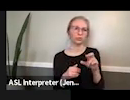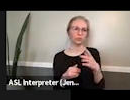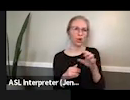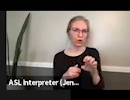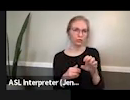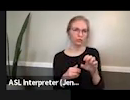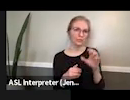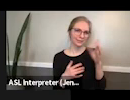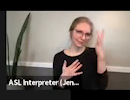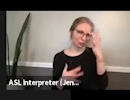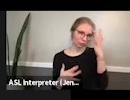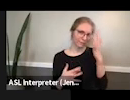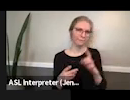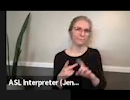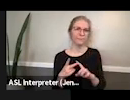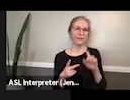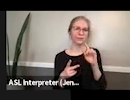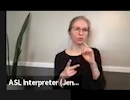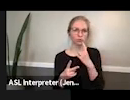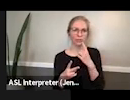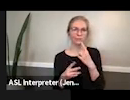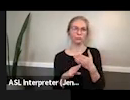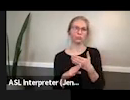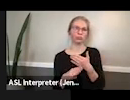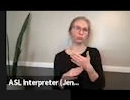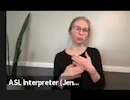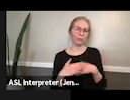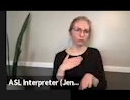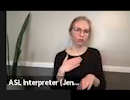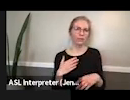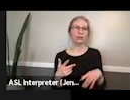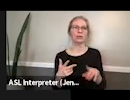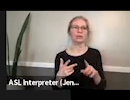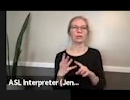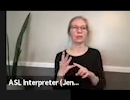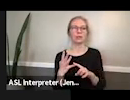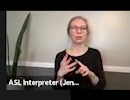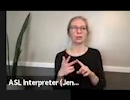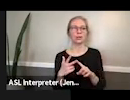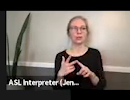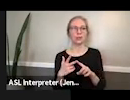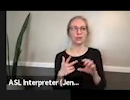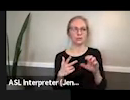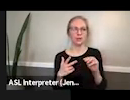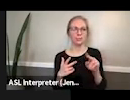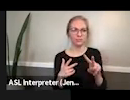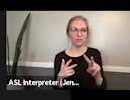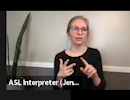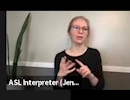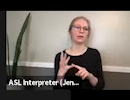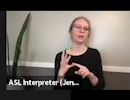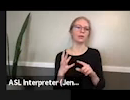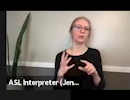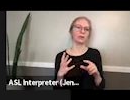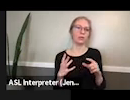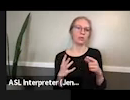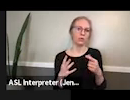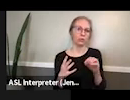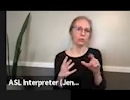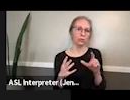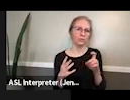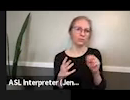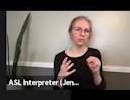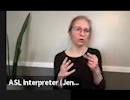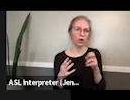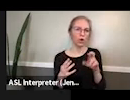extreme prematurity, cytomegalovirus or CMV, Goldenhar syndrome, brain bleeds, all these kinds of